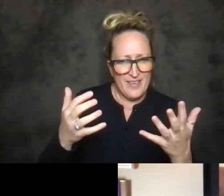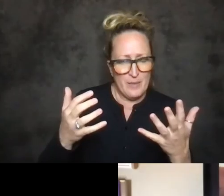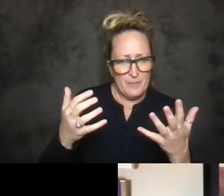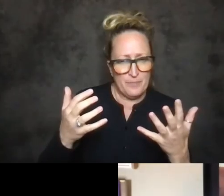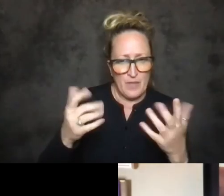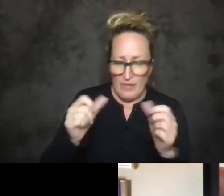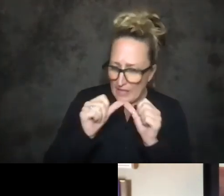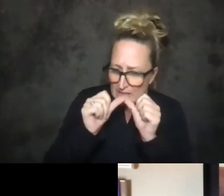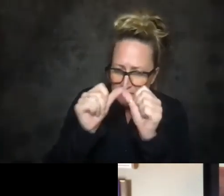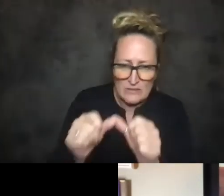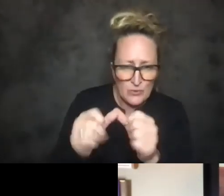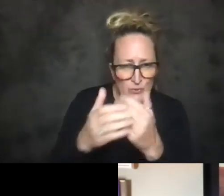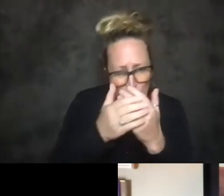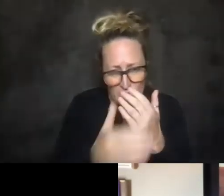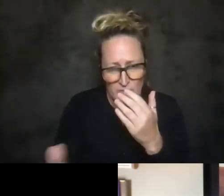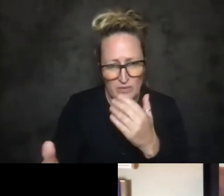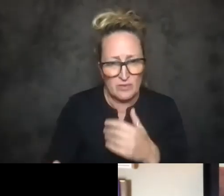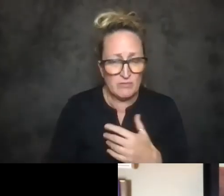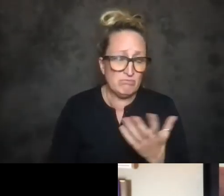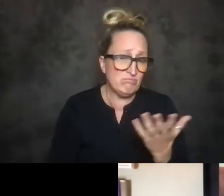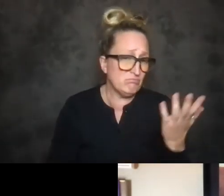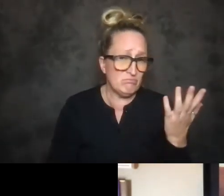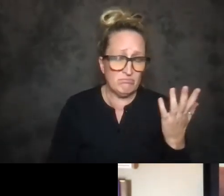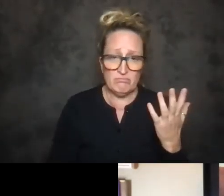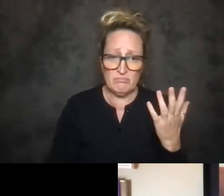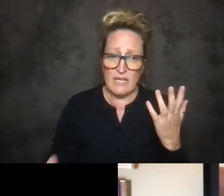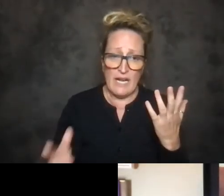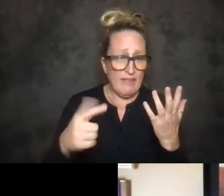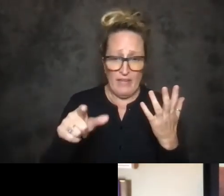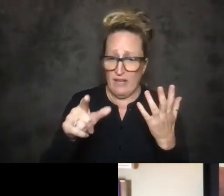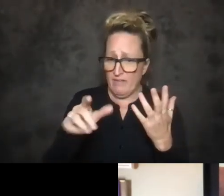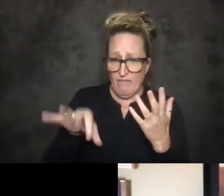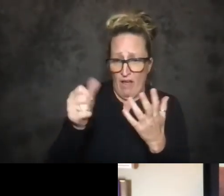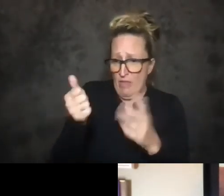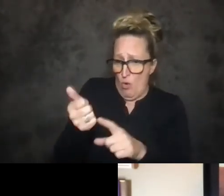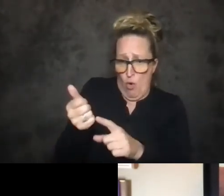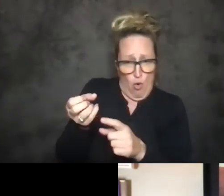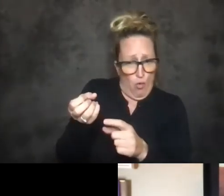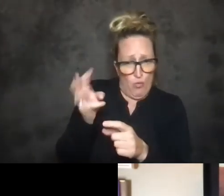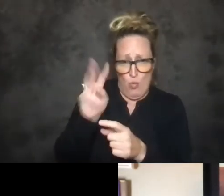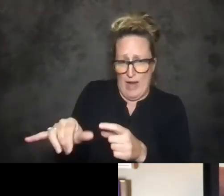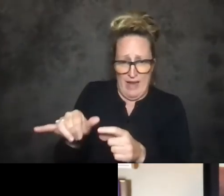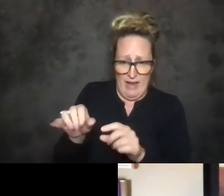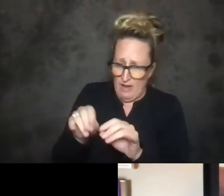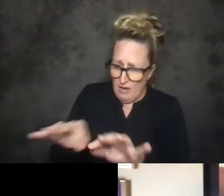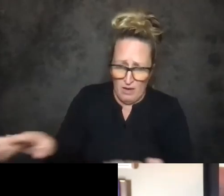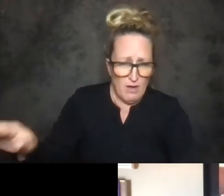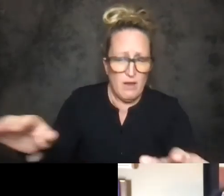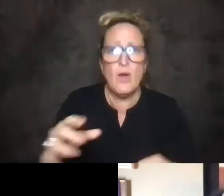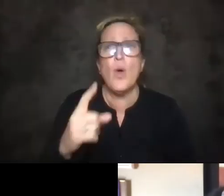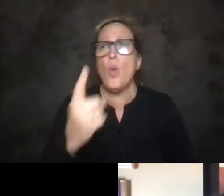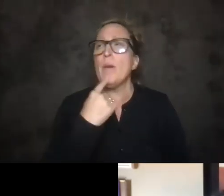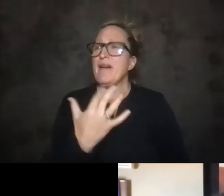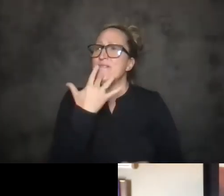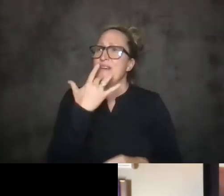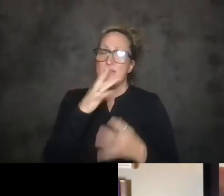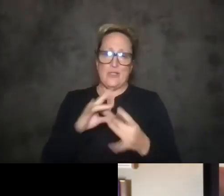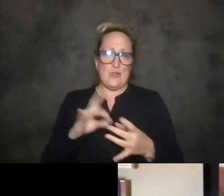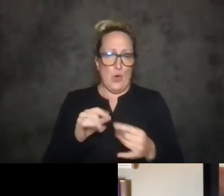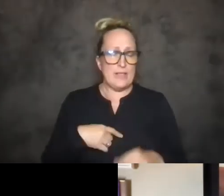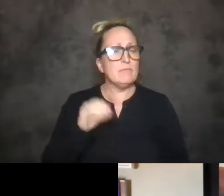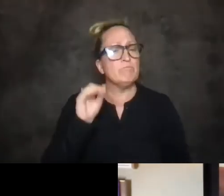they continue. And they find their way. They're there. There's a wholeness to them. One of my favorite stories I put